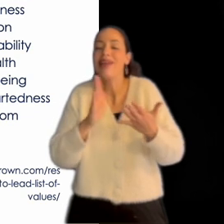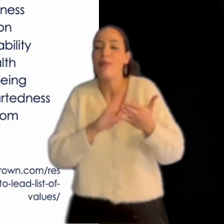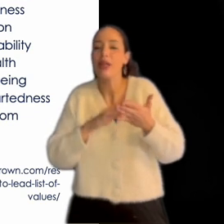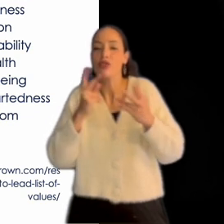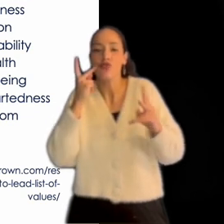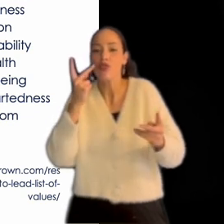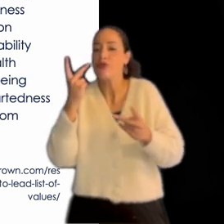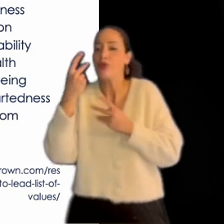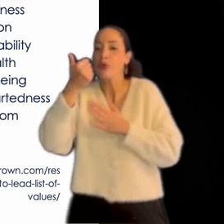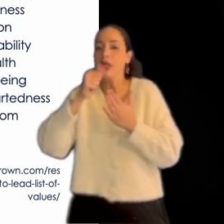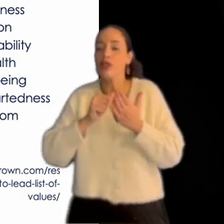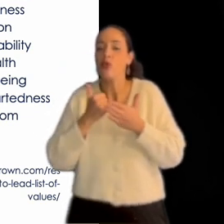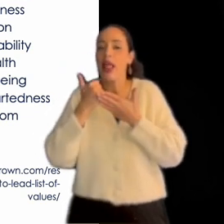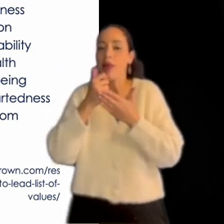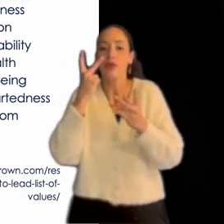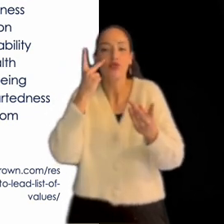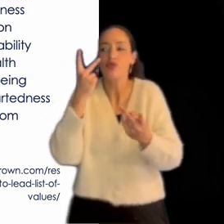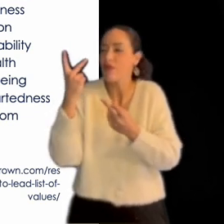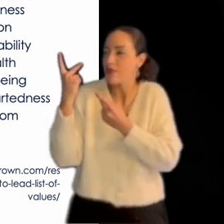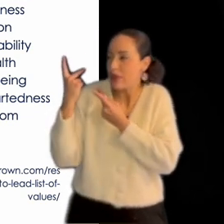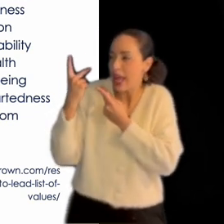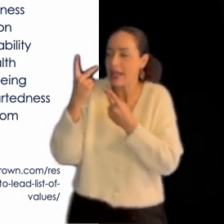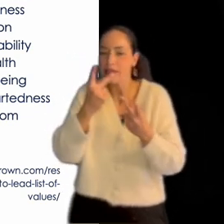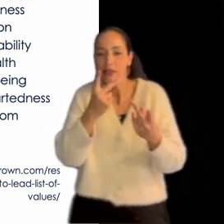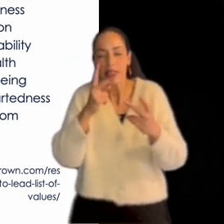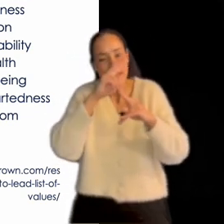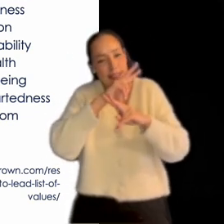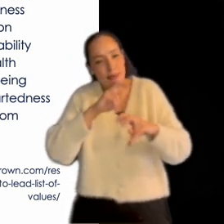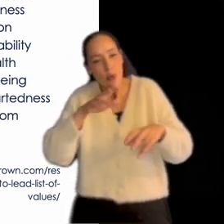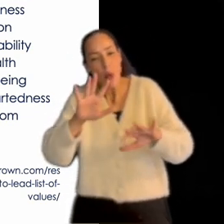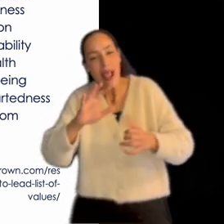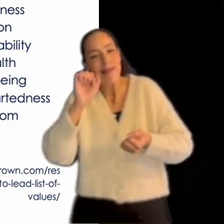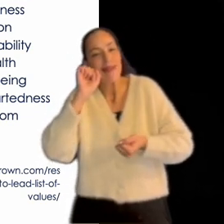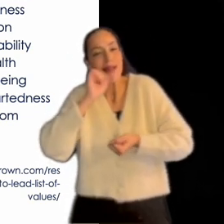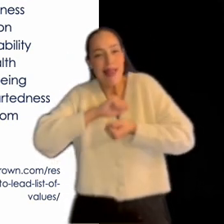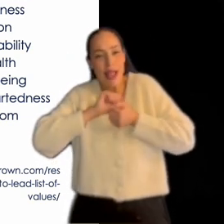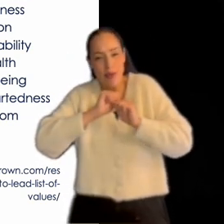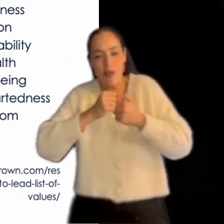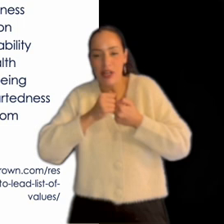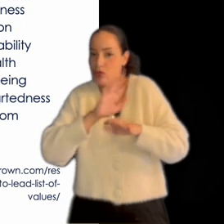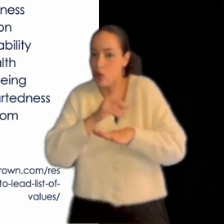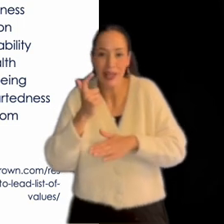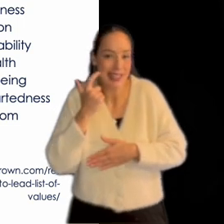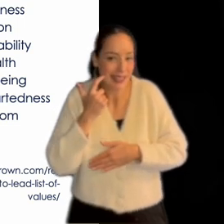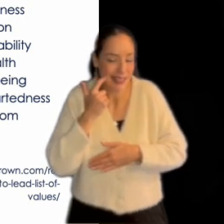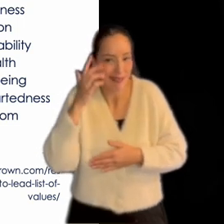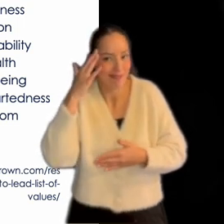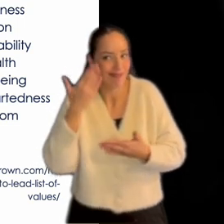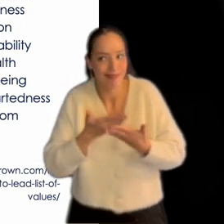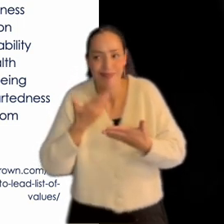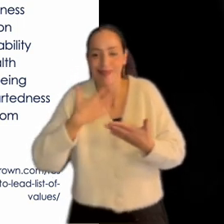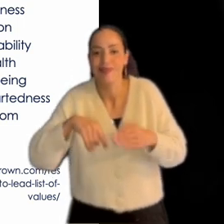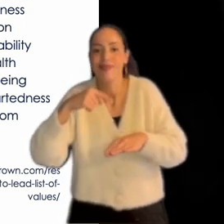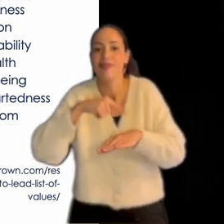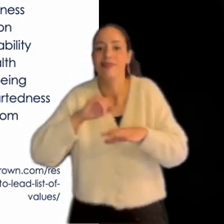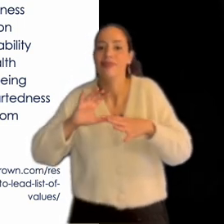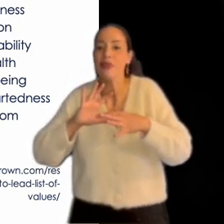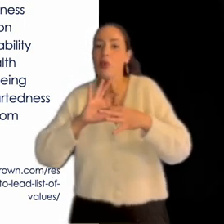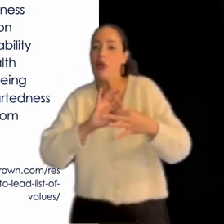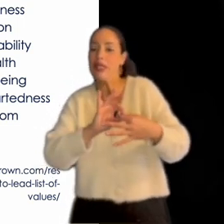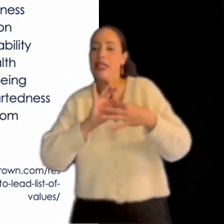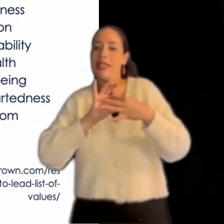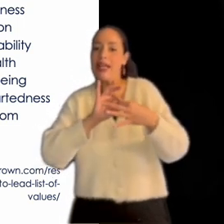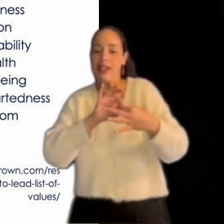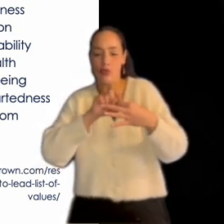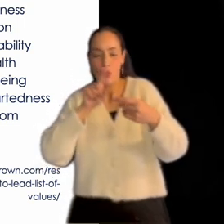easy work and demands that we take the time to reconnect with that which is most important to us. In doing so, we may also notice how far we've strayed from